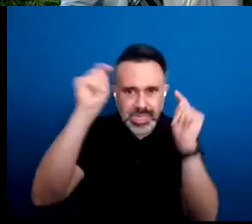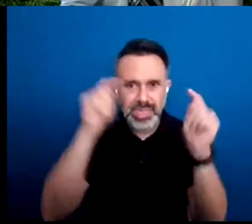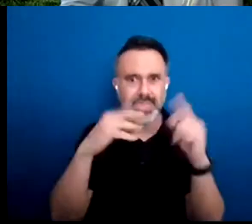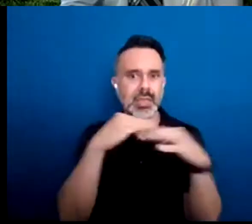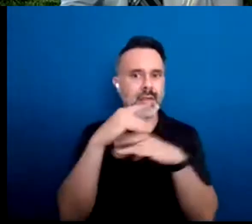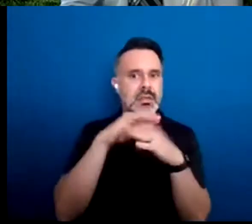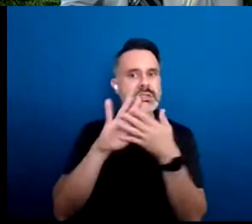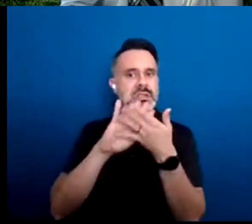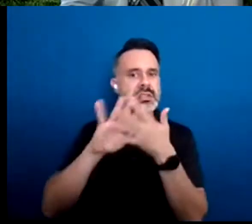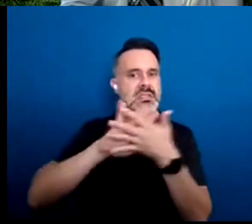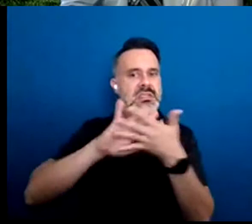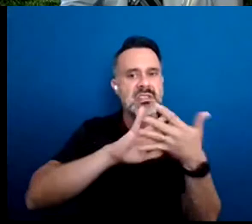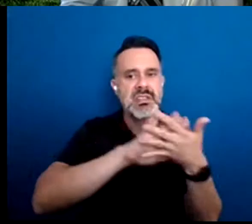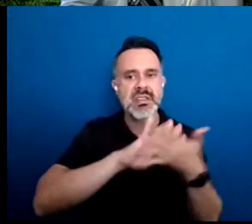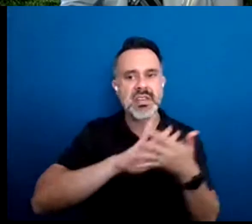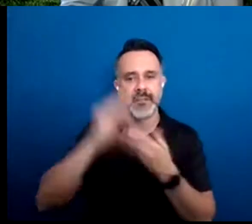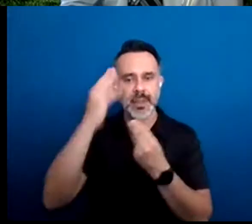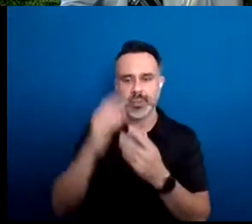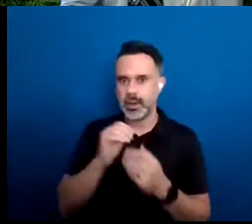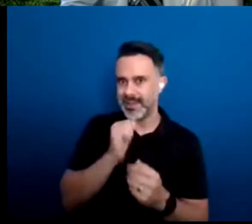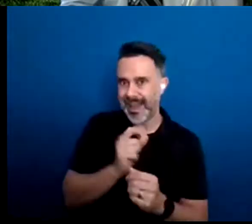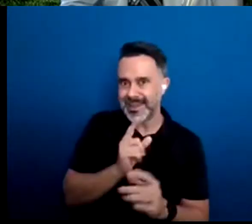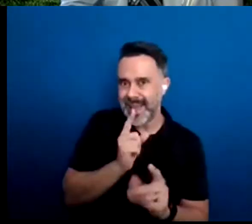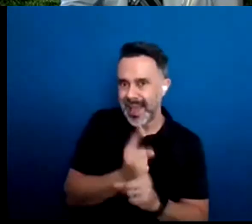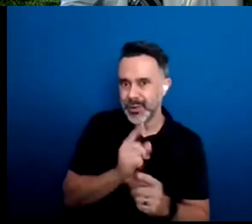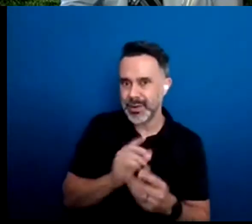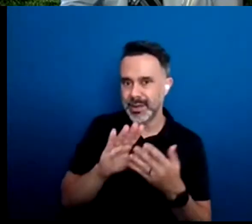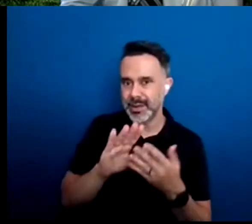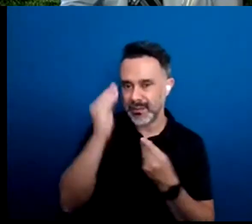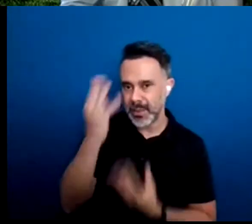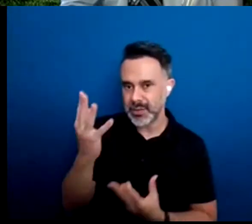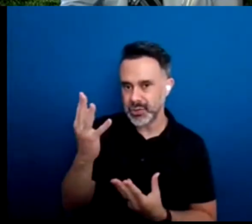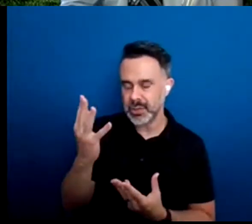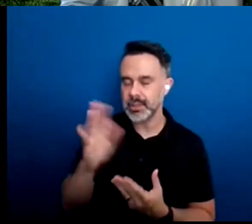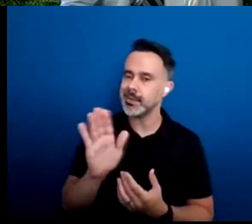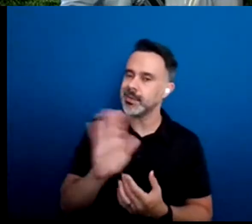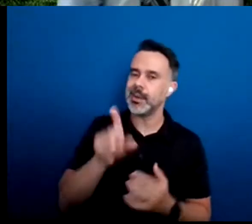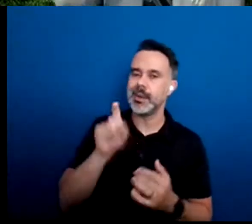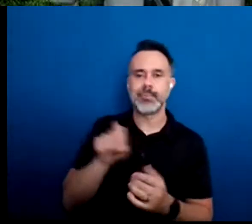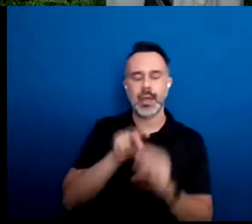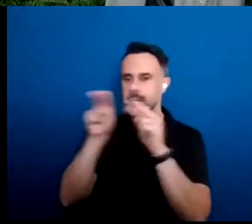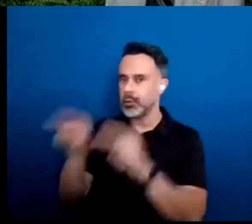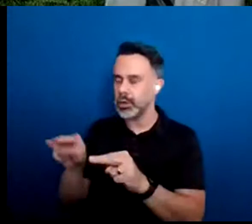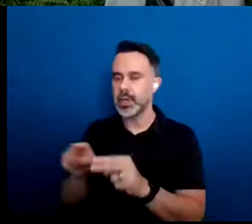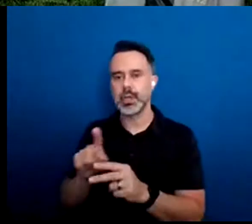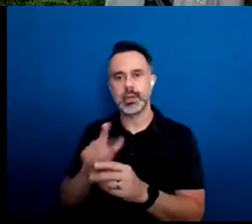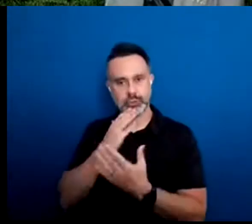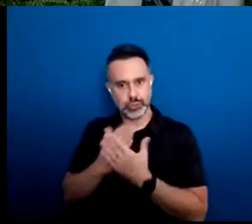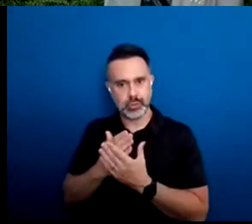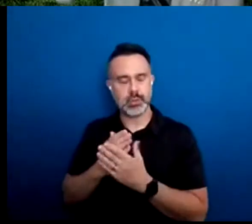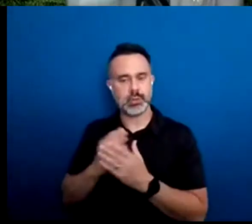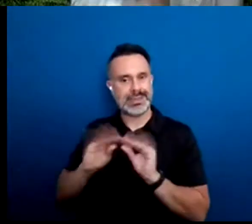put accurate information out, and also make sure that we have